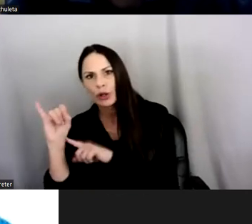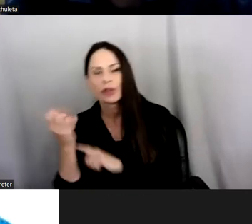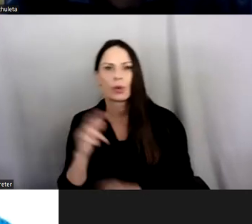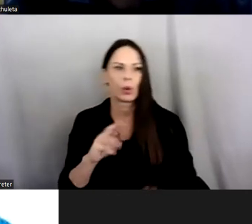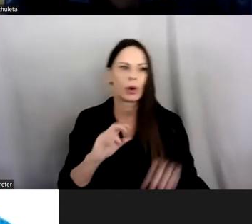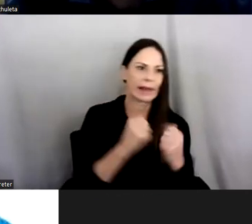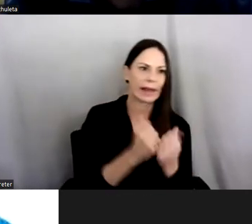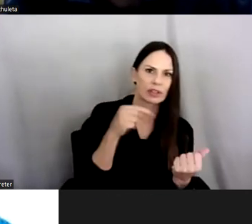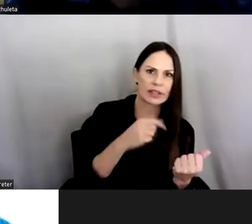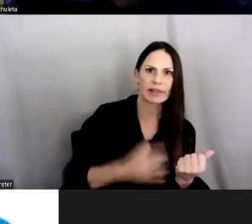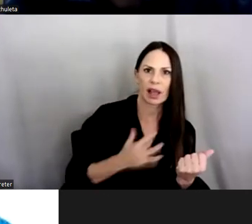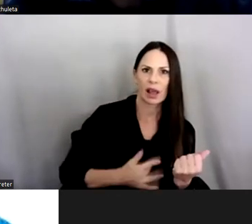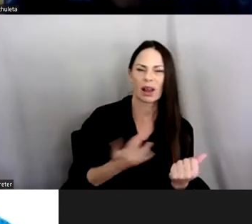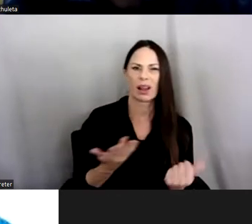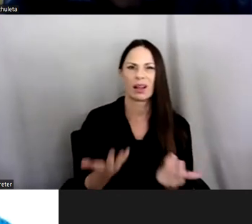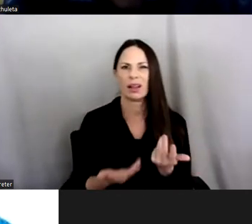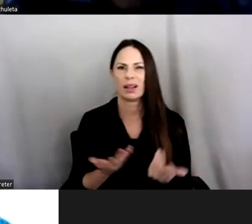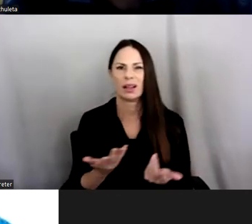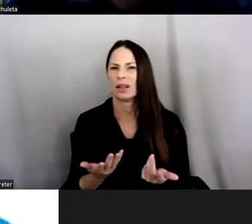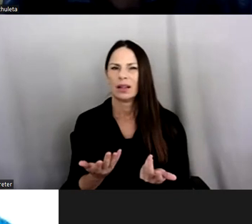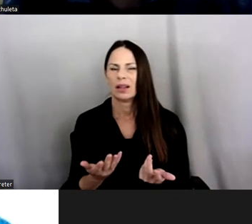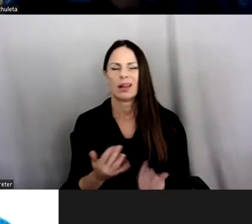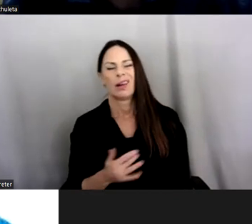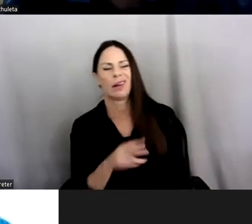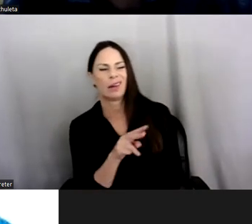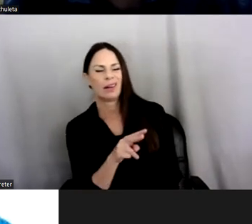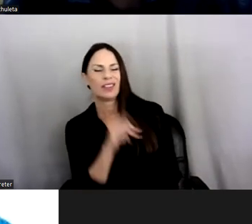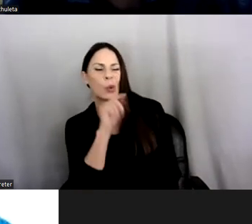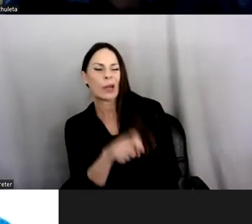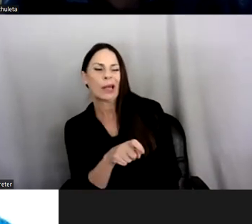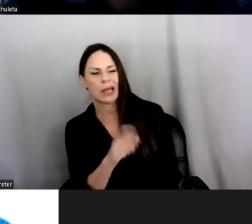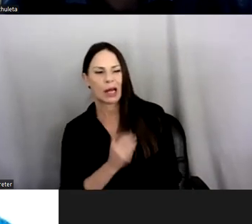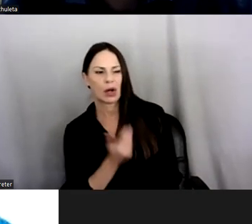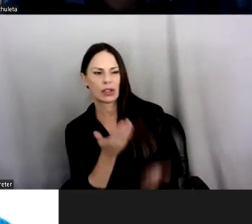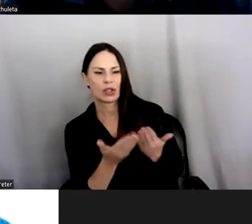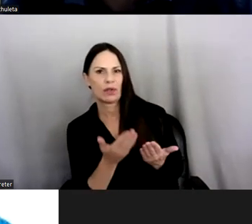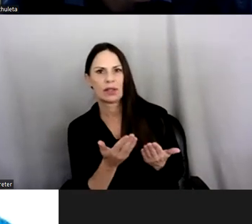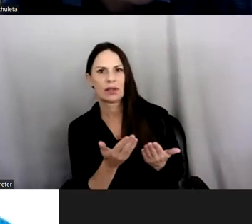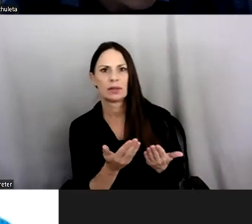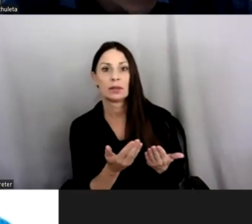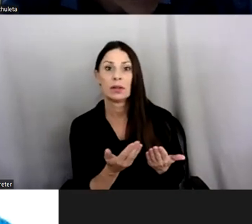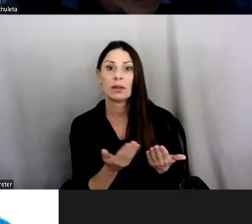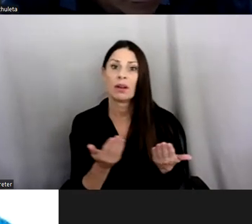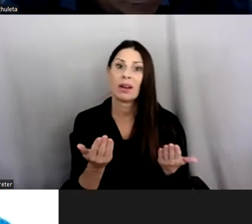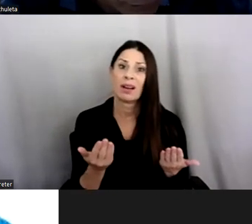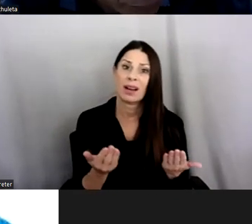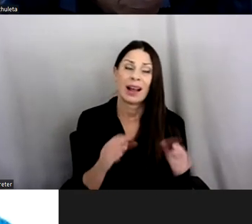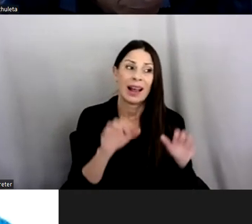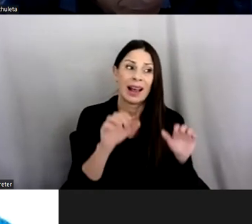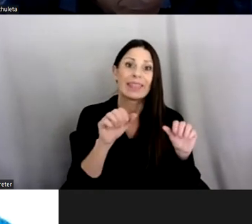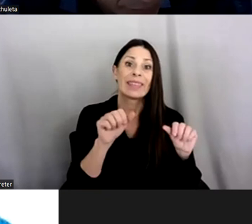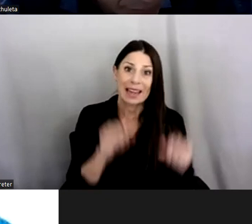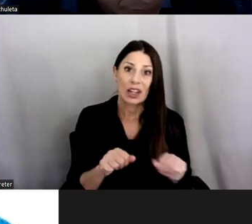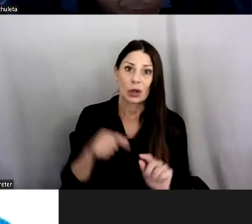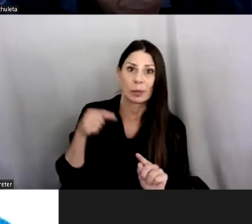like they really don't need this service. And it could all fall on the evaluations that they're